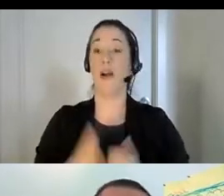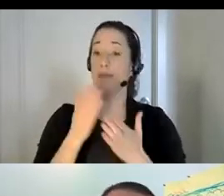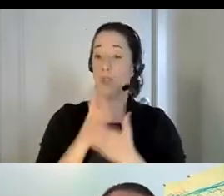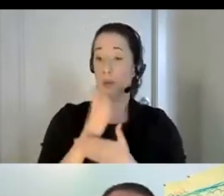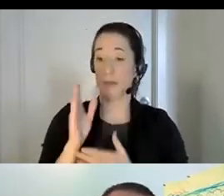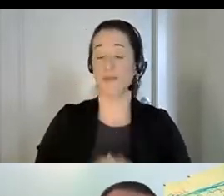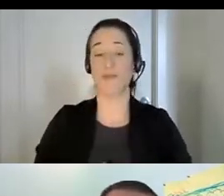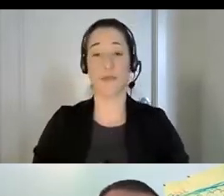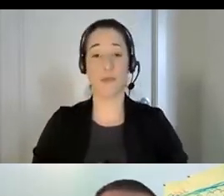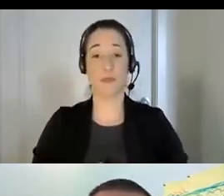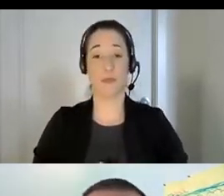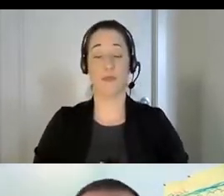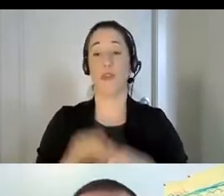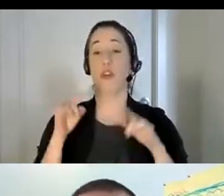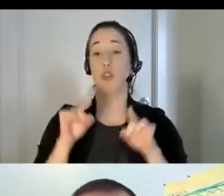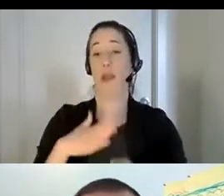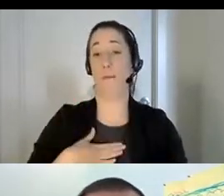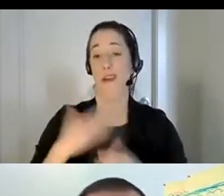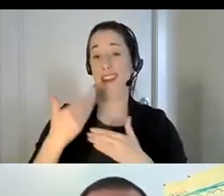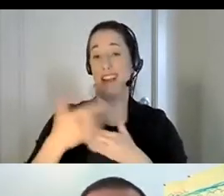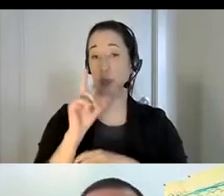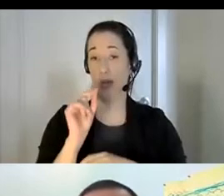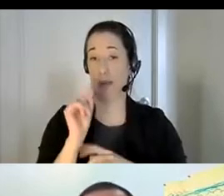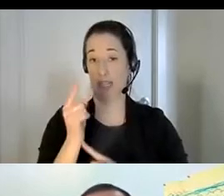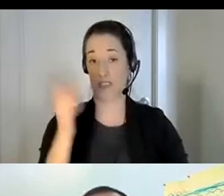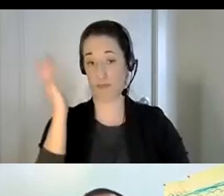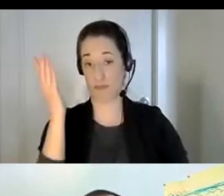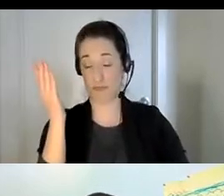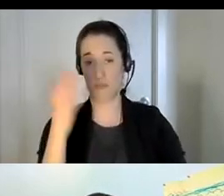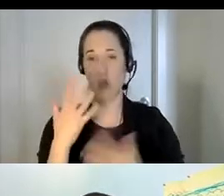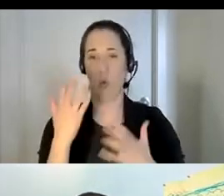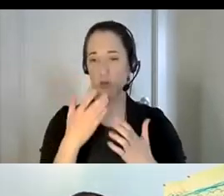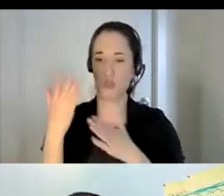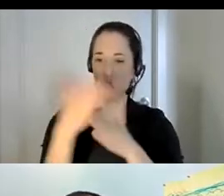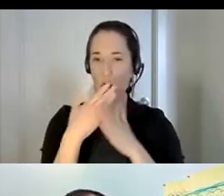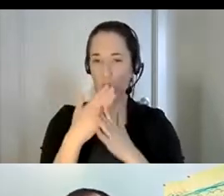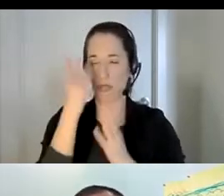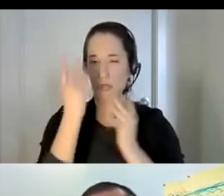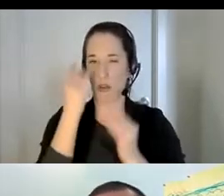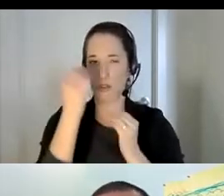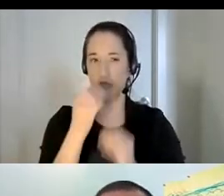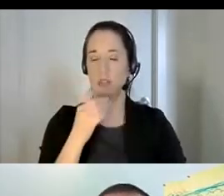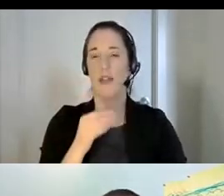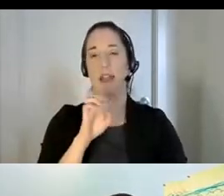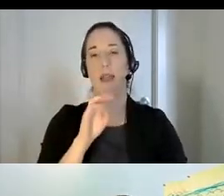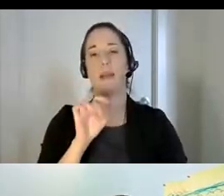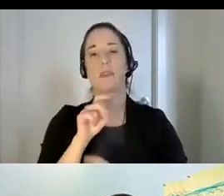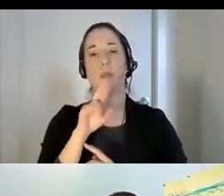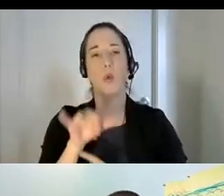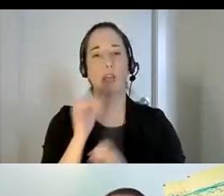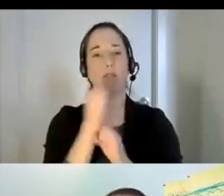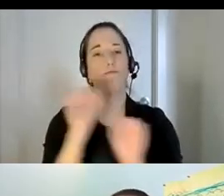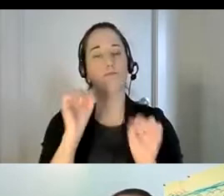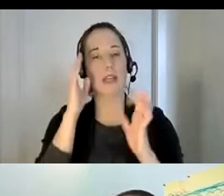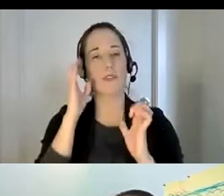my 20 minutes with you all, I want to share some of my thoughts for what emancipatory education should be.